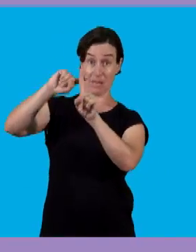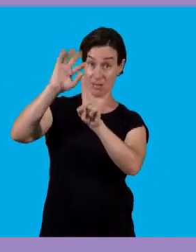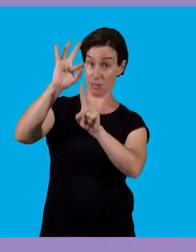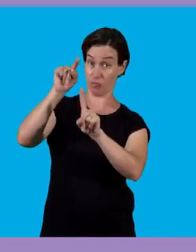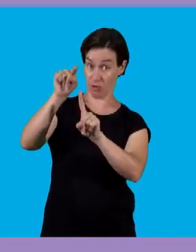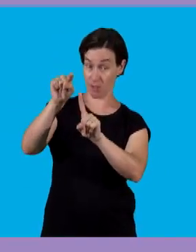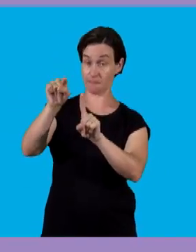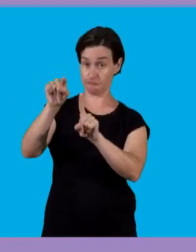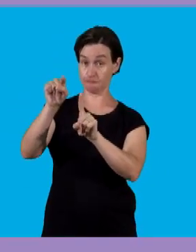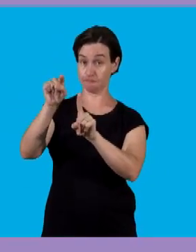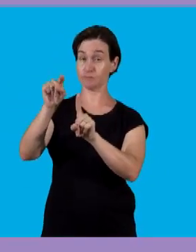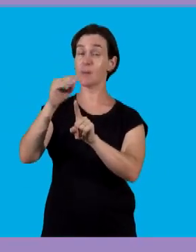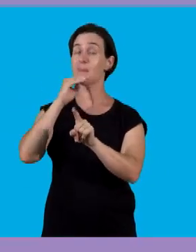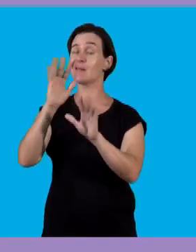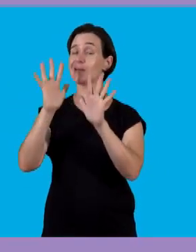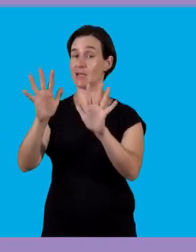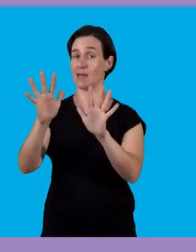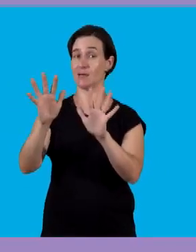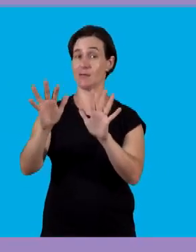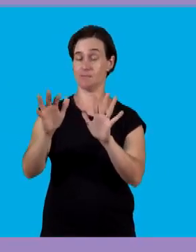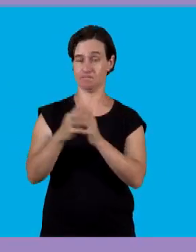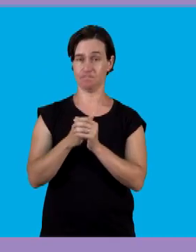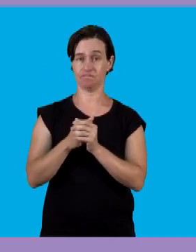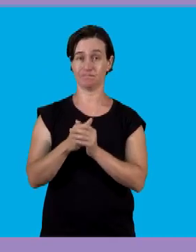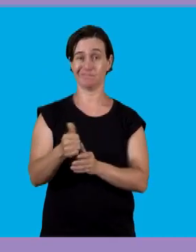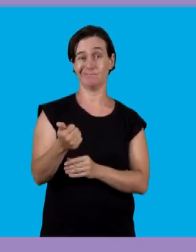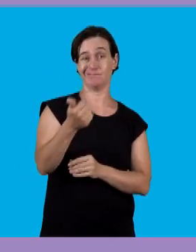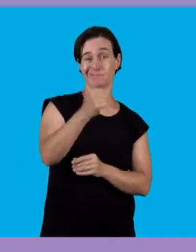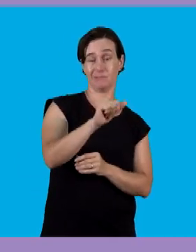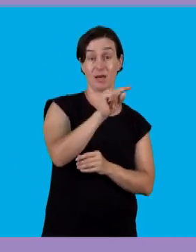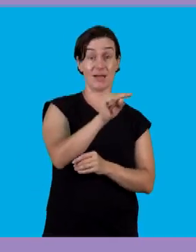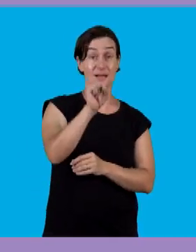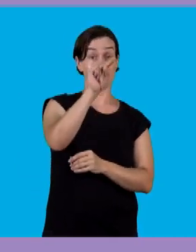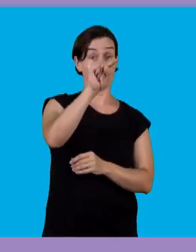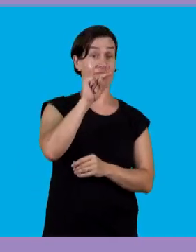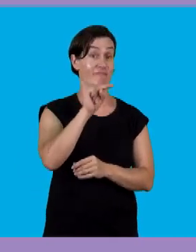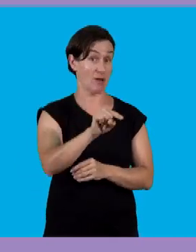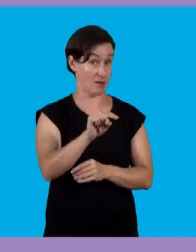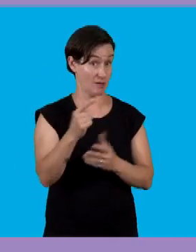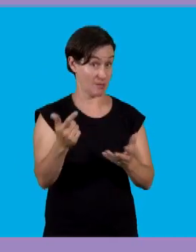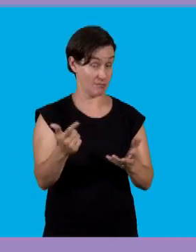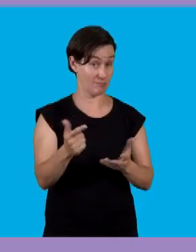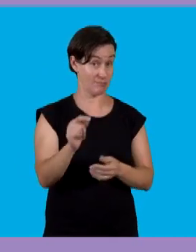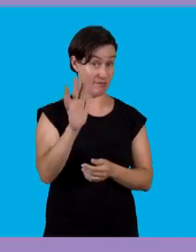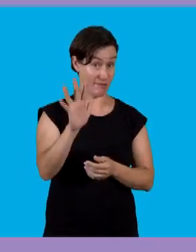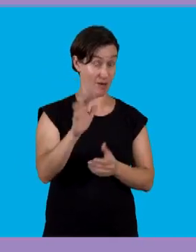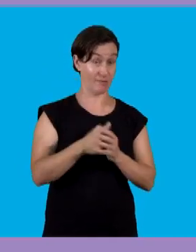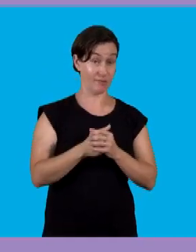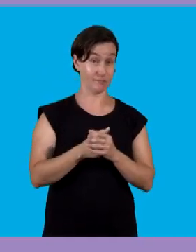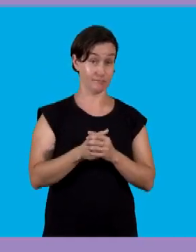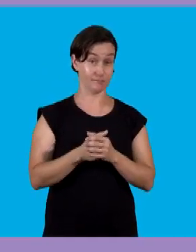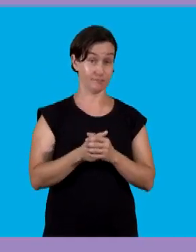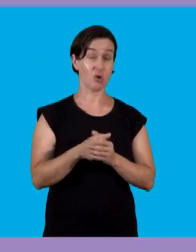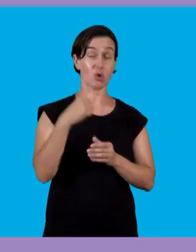plus 3, that is going to give us a 10. And from that 10, we know that an input value